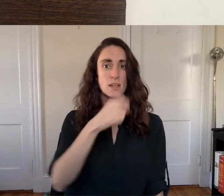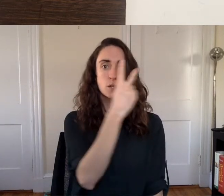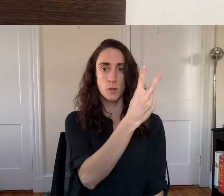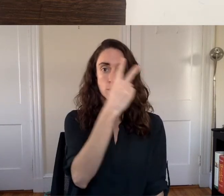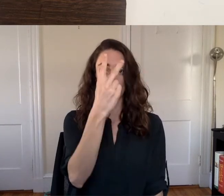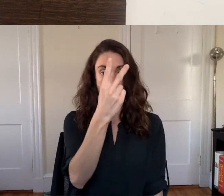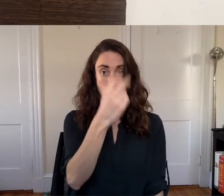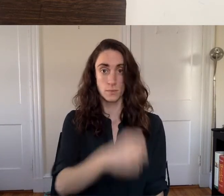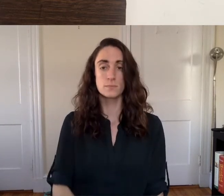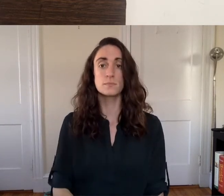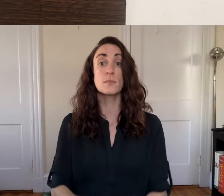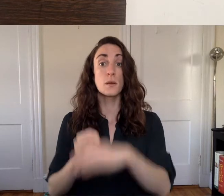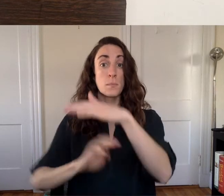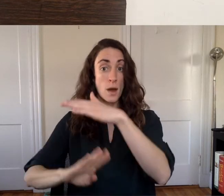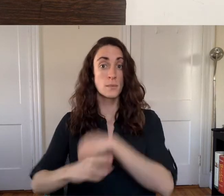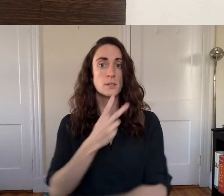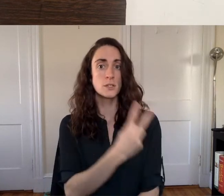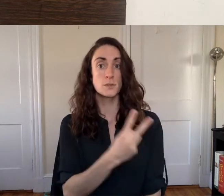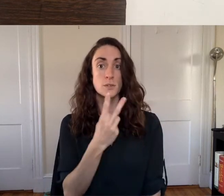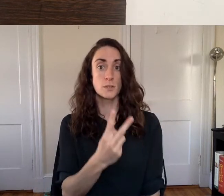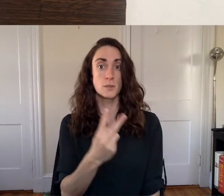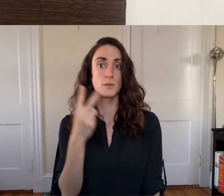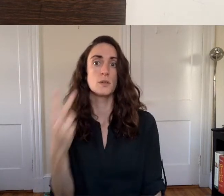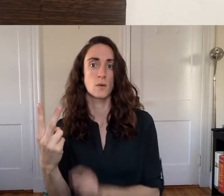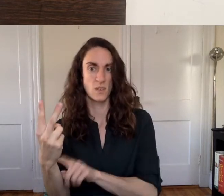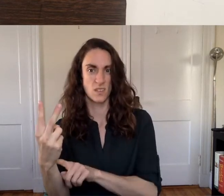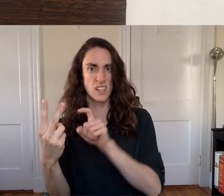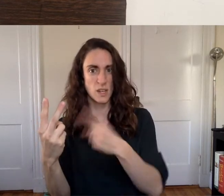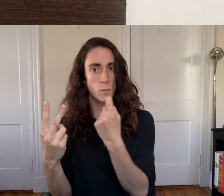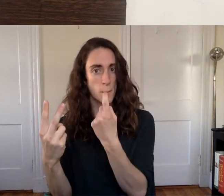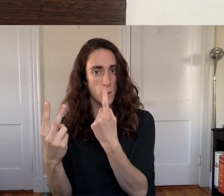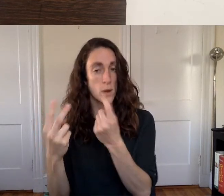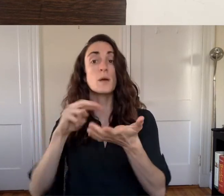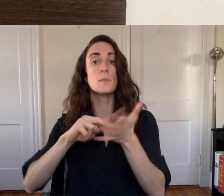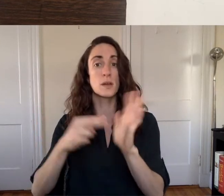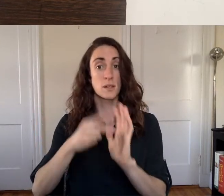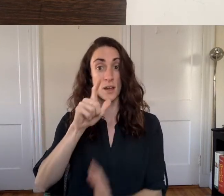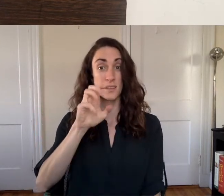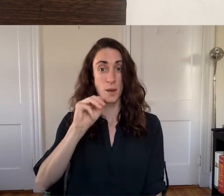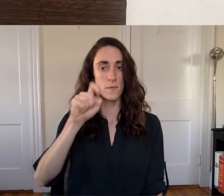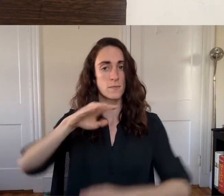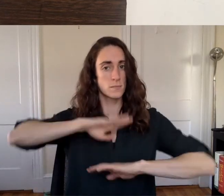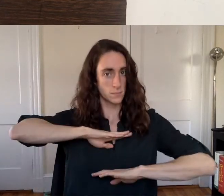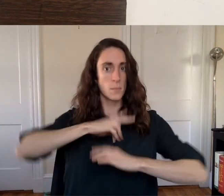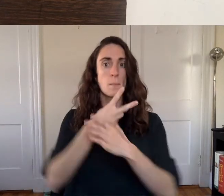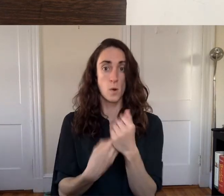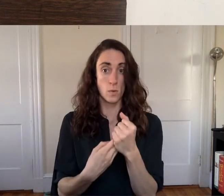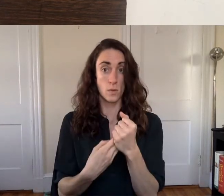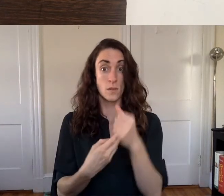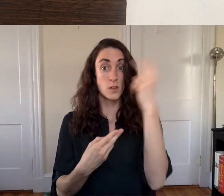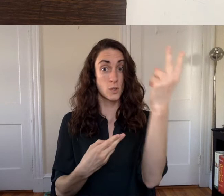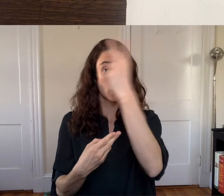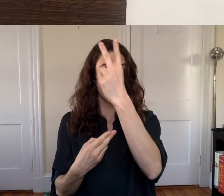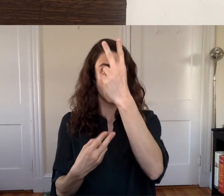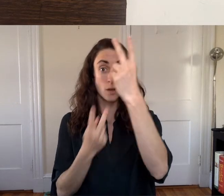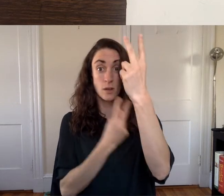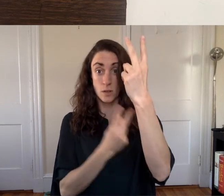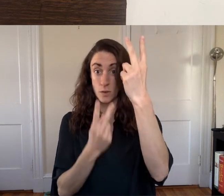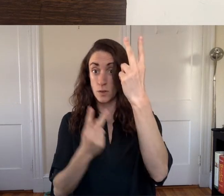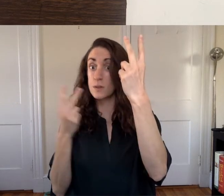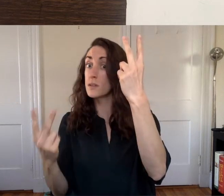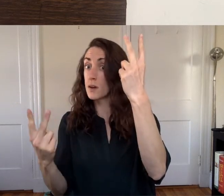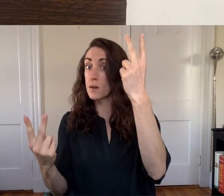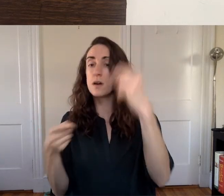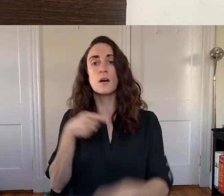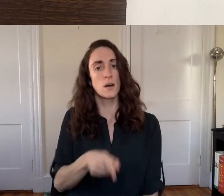everything that meets the needs of both without any extra. So we can see we're going to need some 2's, and one of these prime factorizations needs 2 2's and